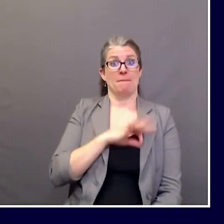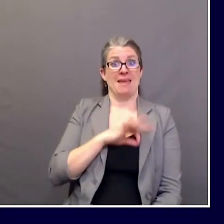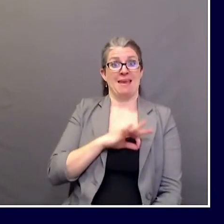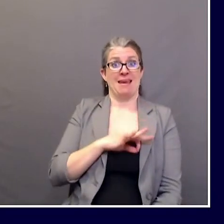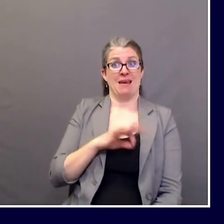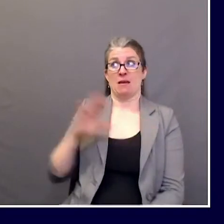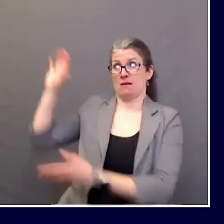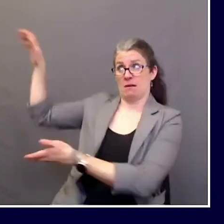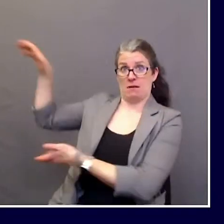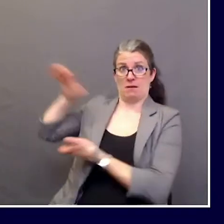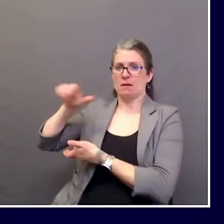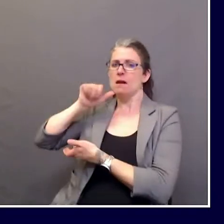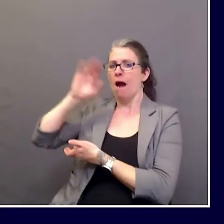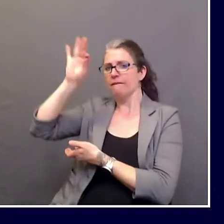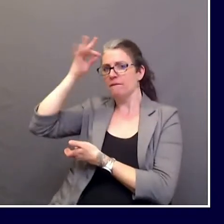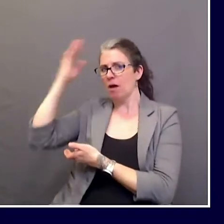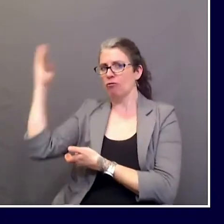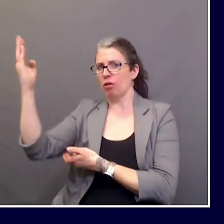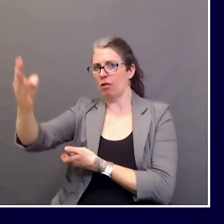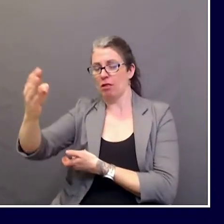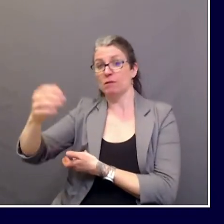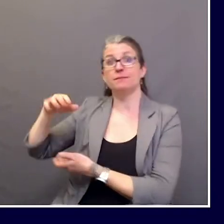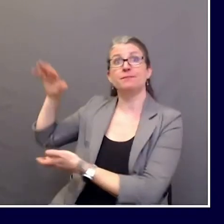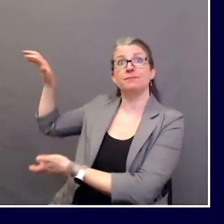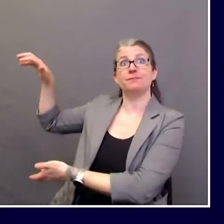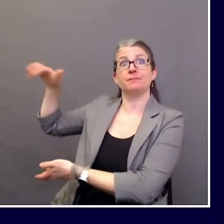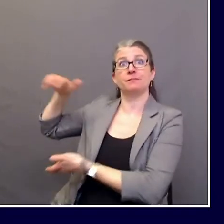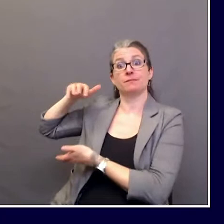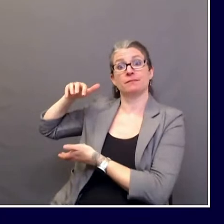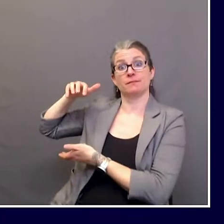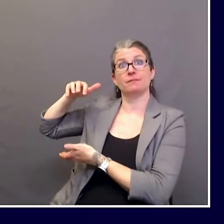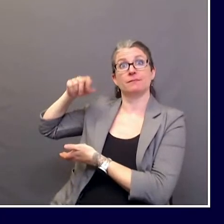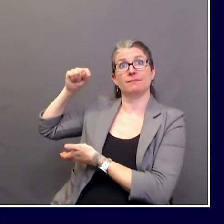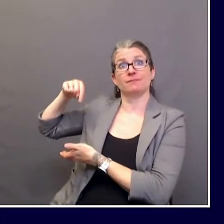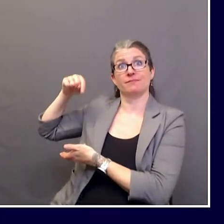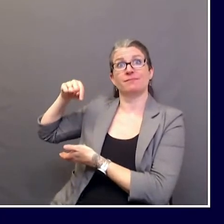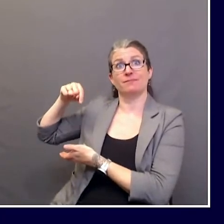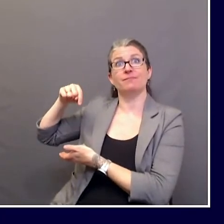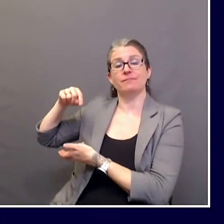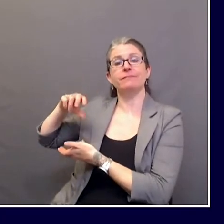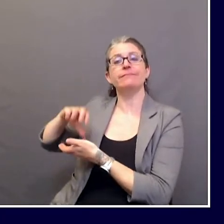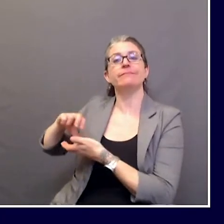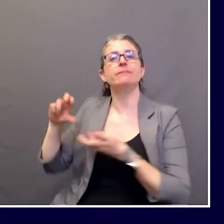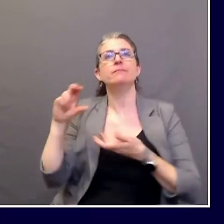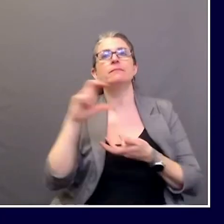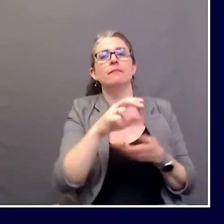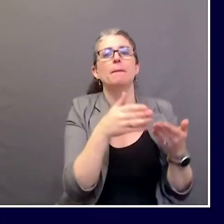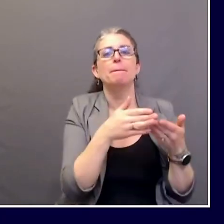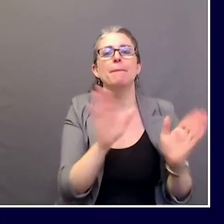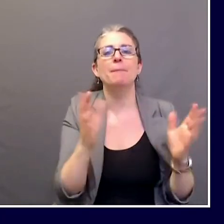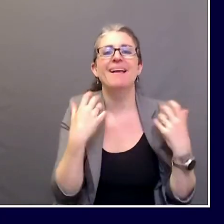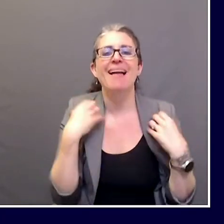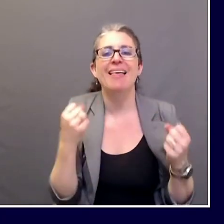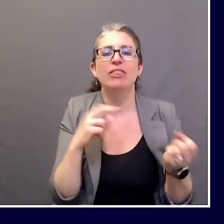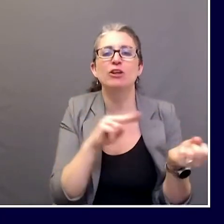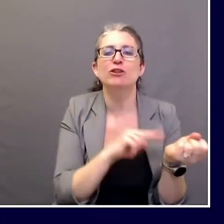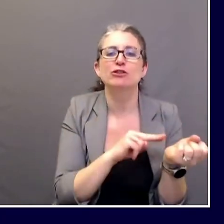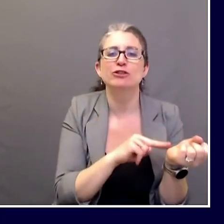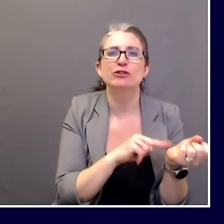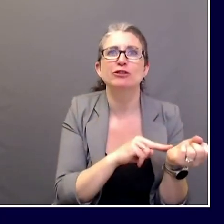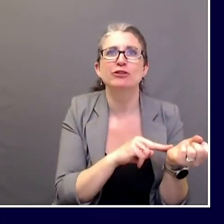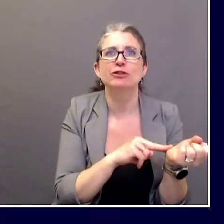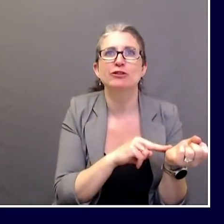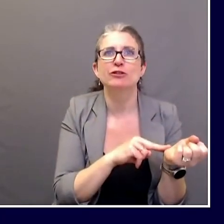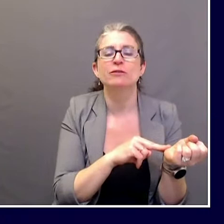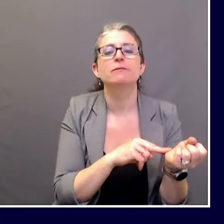have some go to our public health nurses because we were going to be doing a special clinic on one of the islands. We continue to